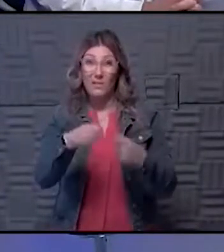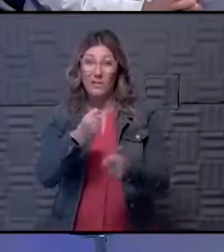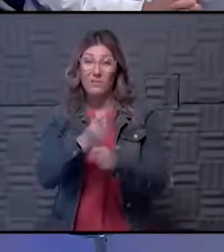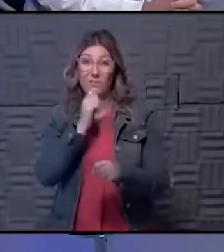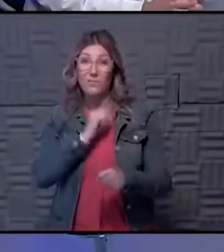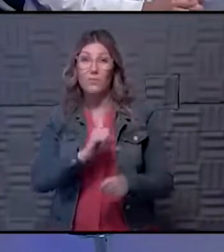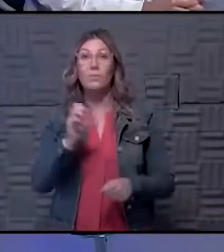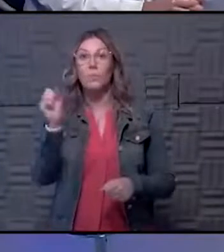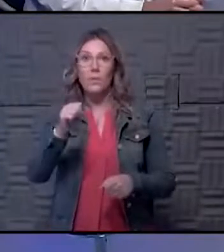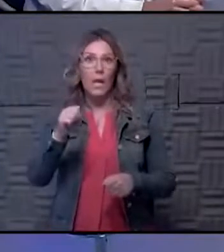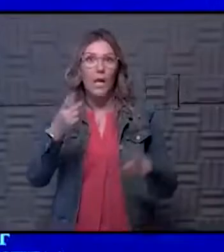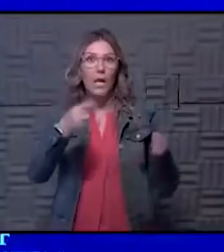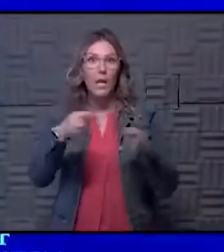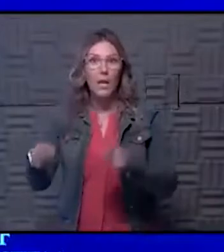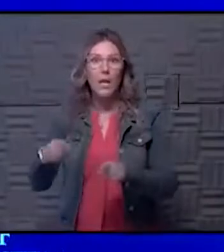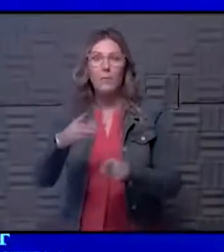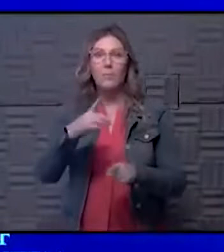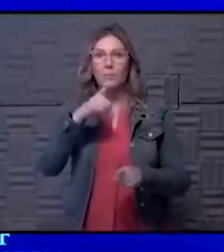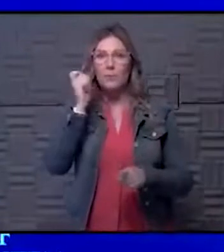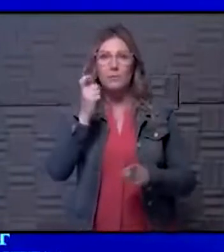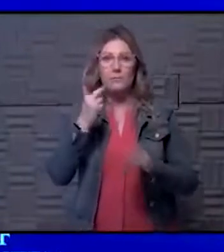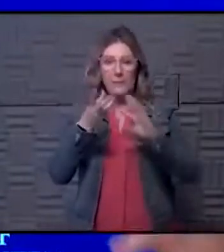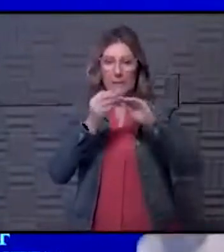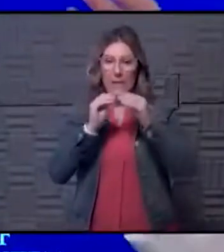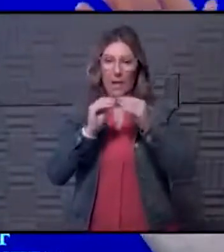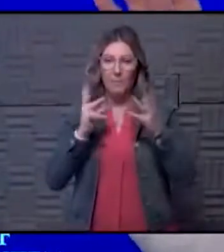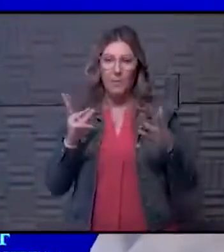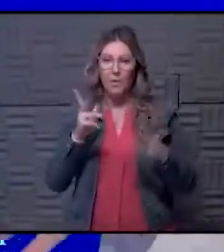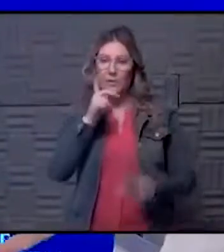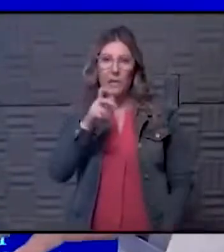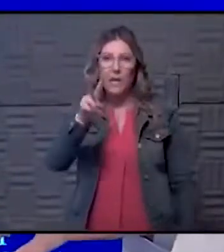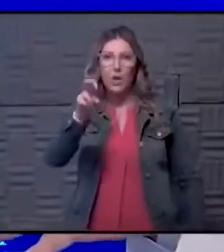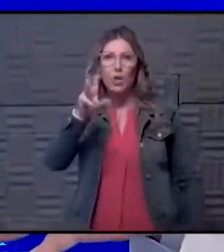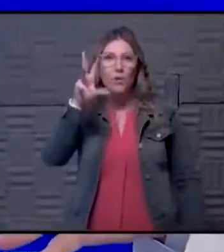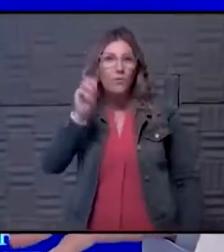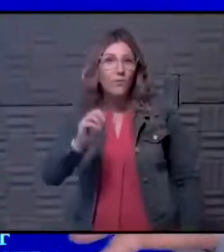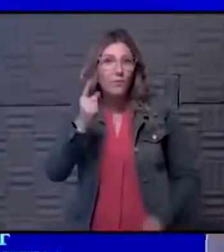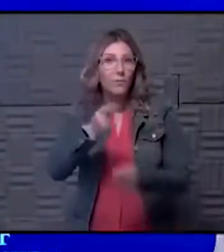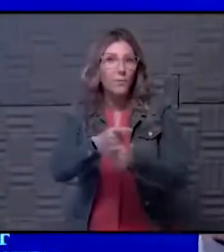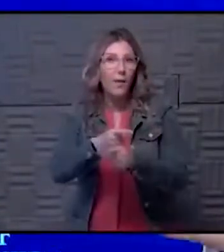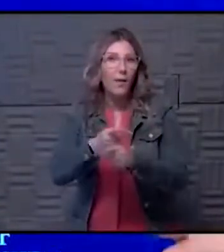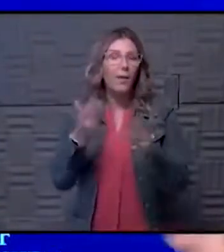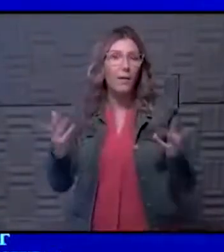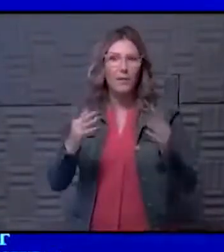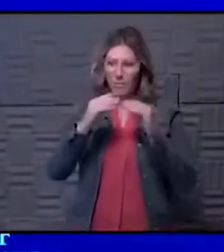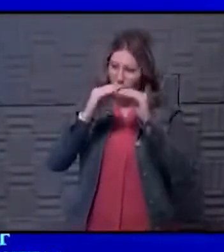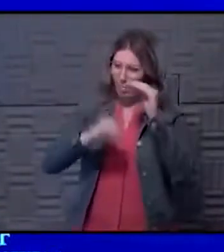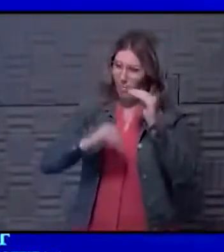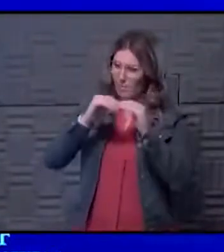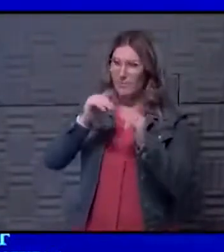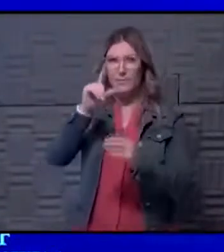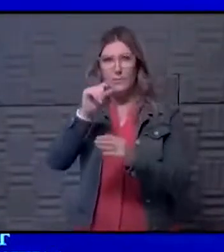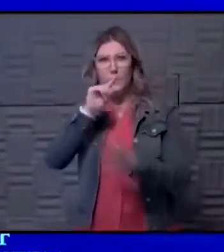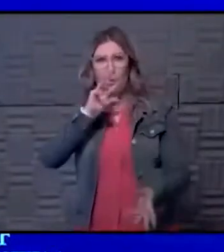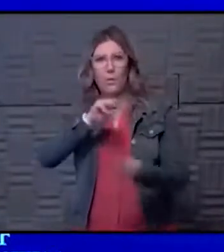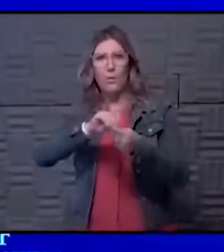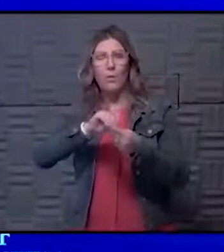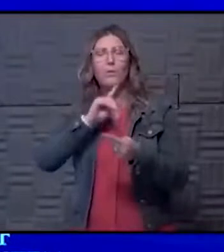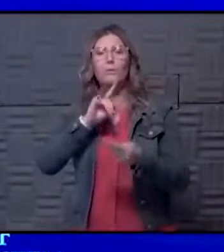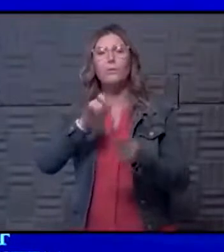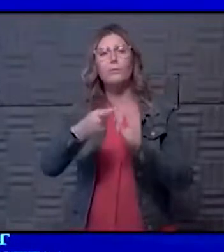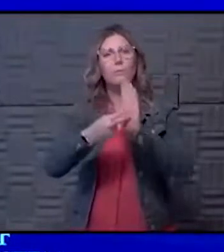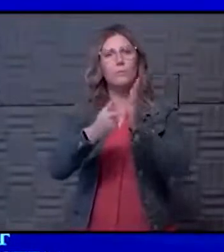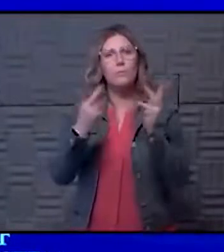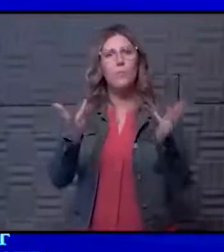Yeah, that's what's going to happen because the numbers are not 250 anymore, right? They're less than 20. And so what that